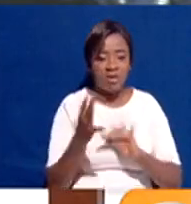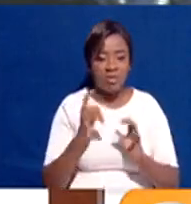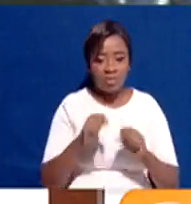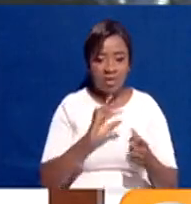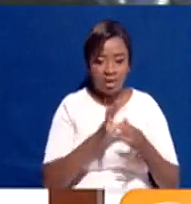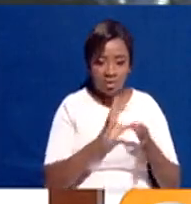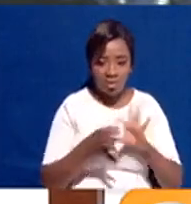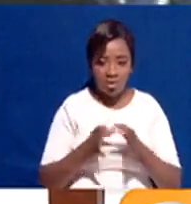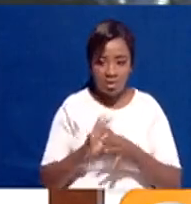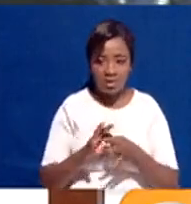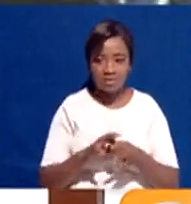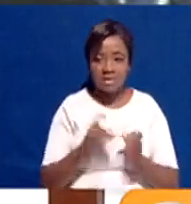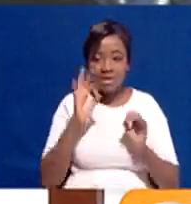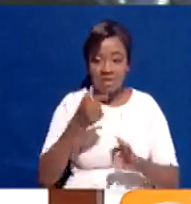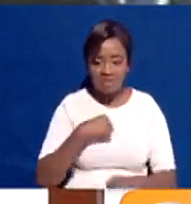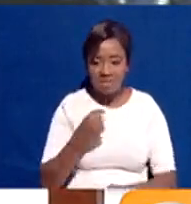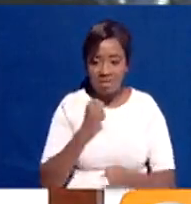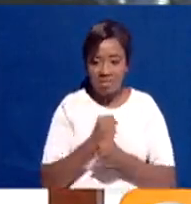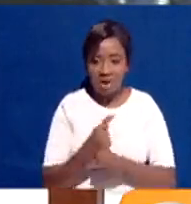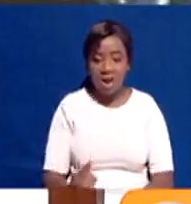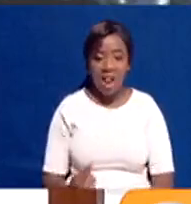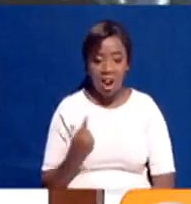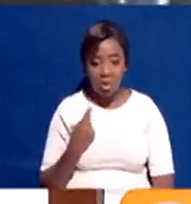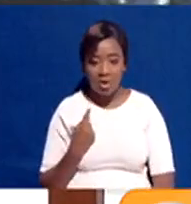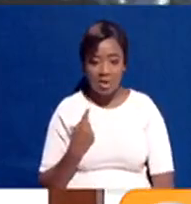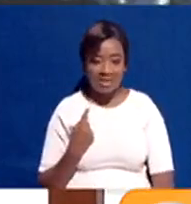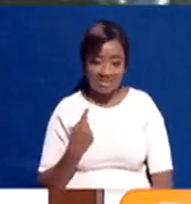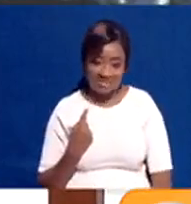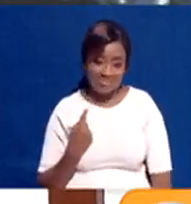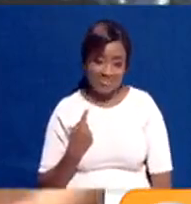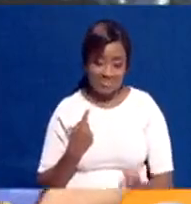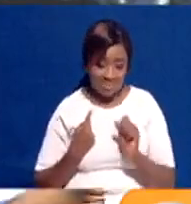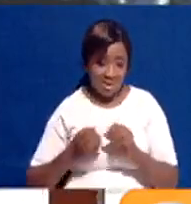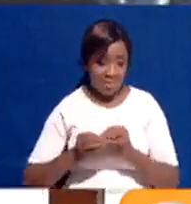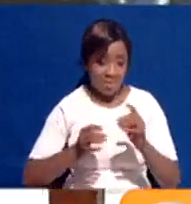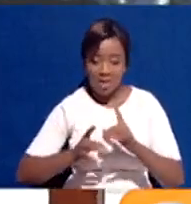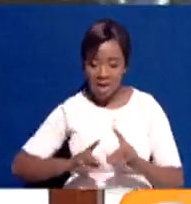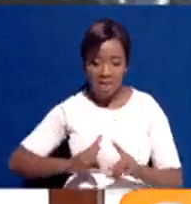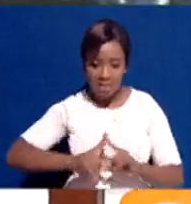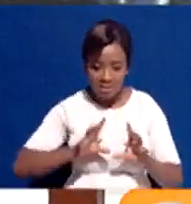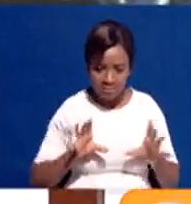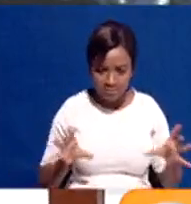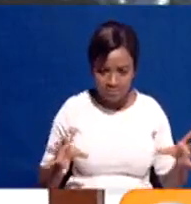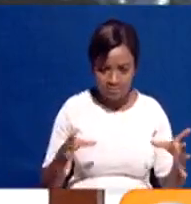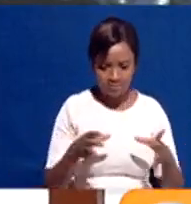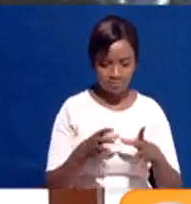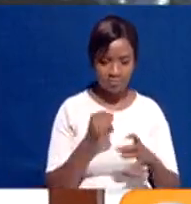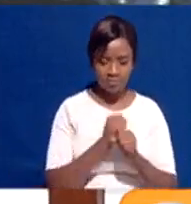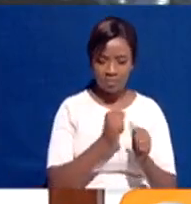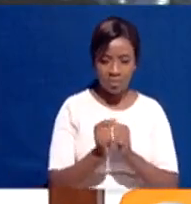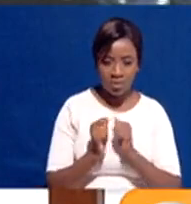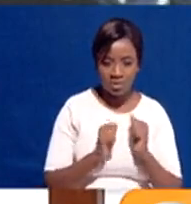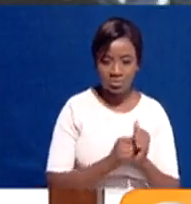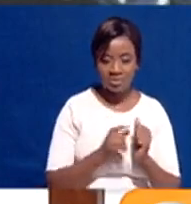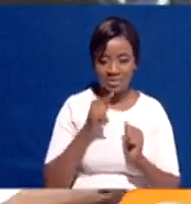we meet together, because if I speak alone, I'll not be able even to talk to these people. But when we speak together as the association, which is a